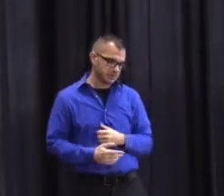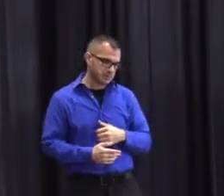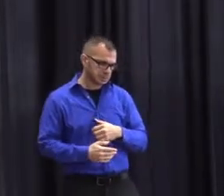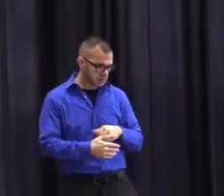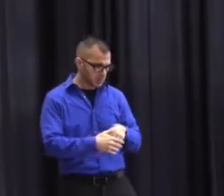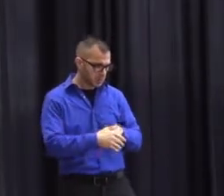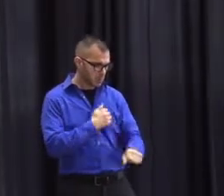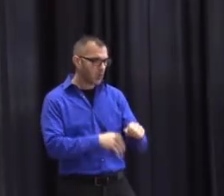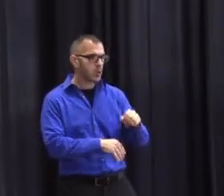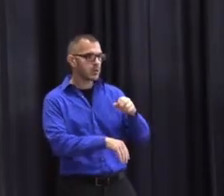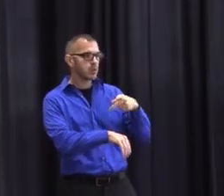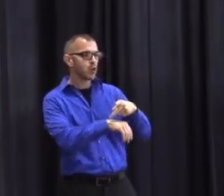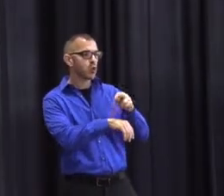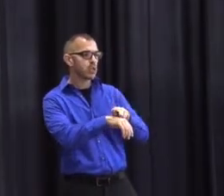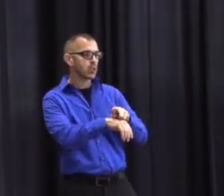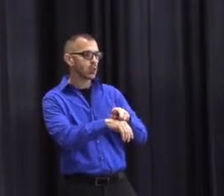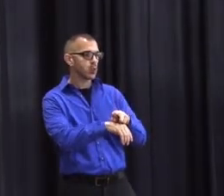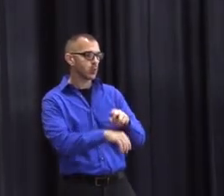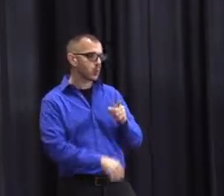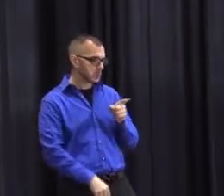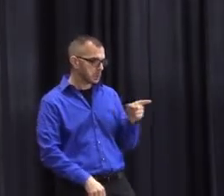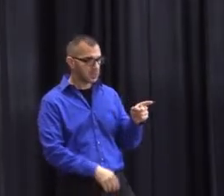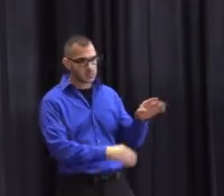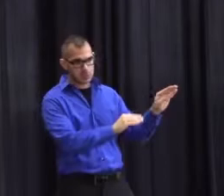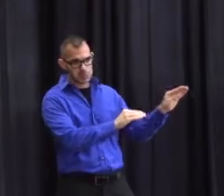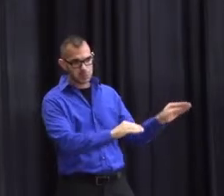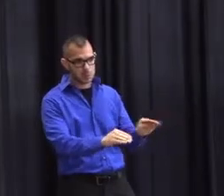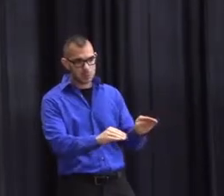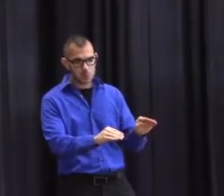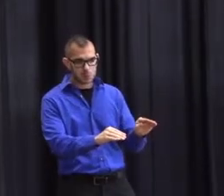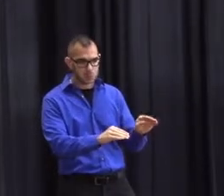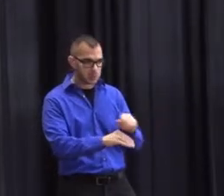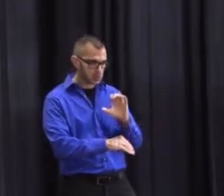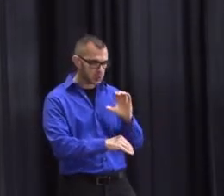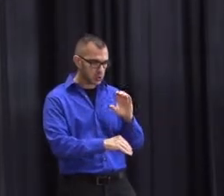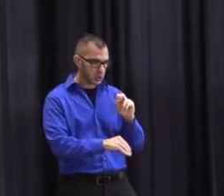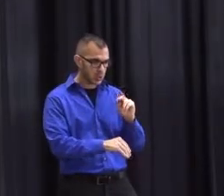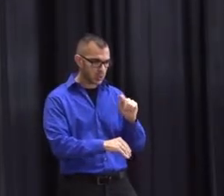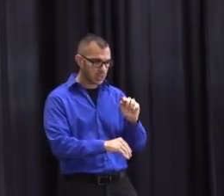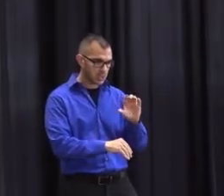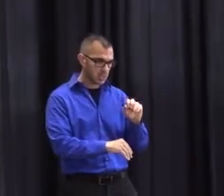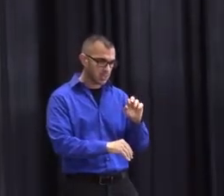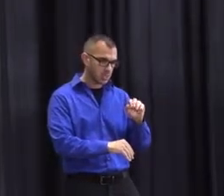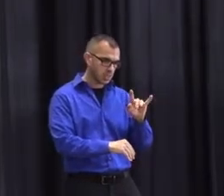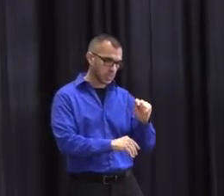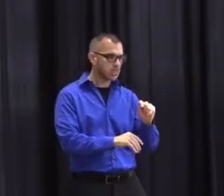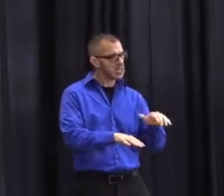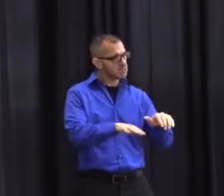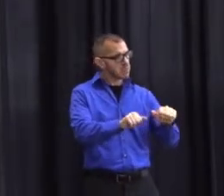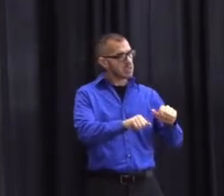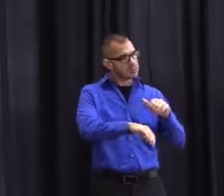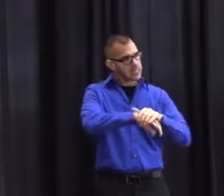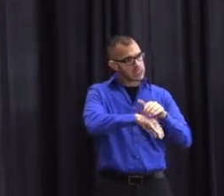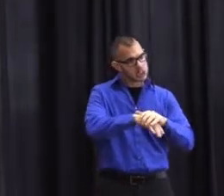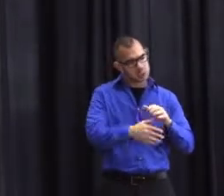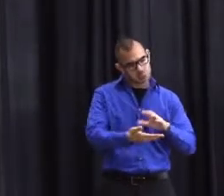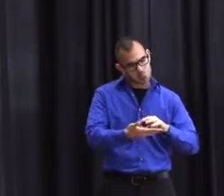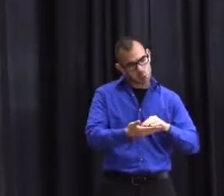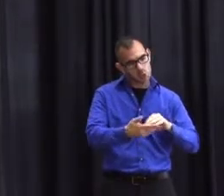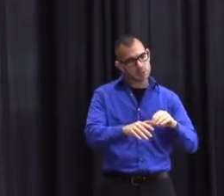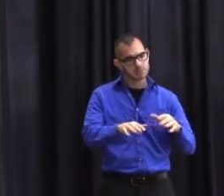was born in Puerto Rico, and his family moved up to Connecticut when he was 11, and he learned English.